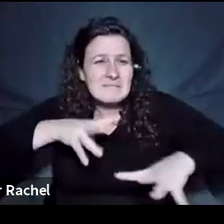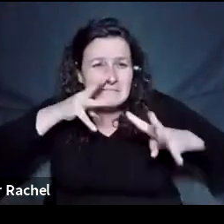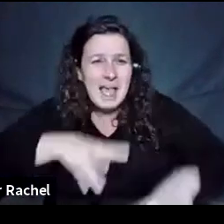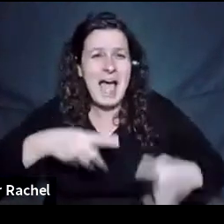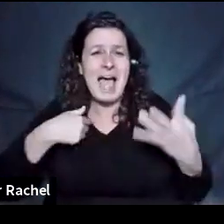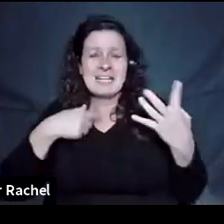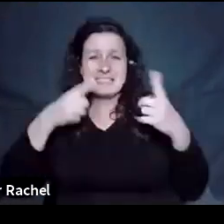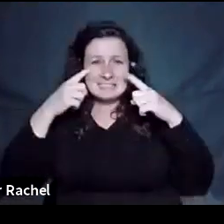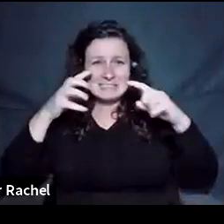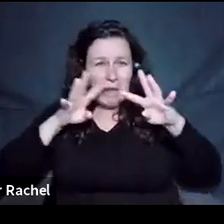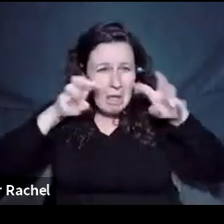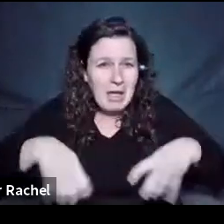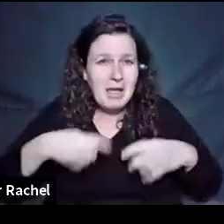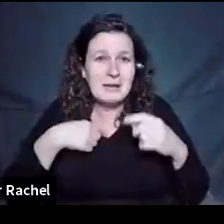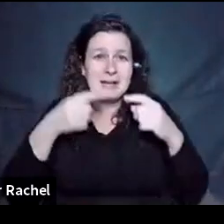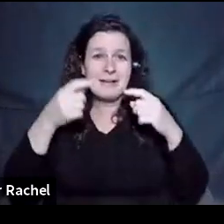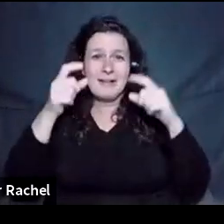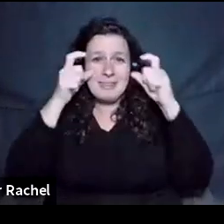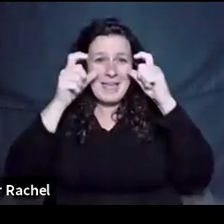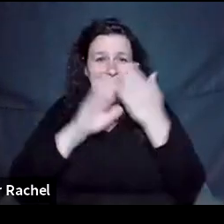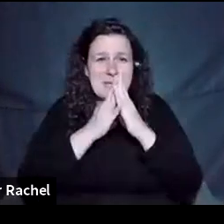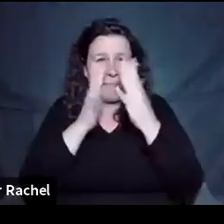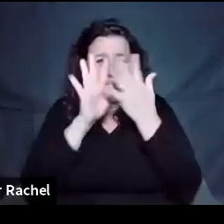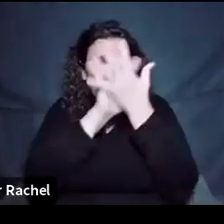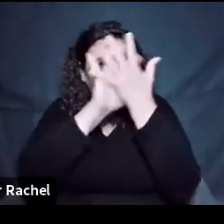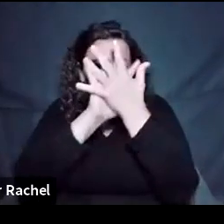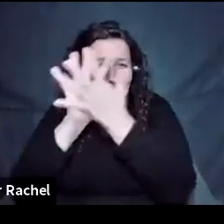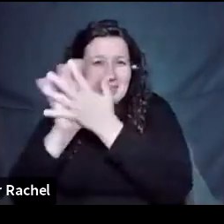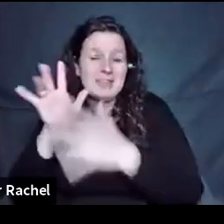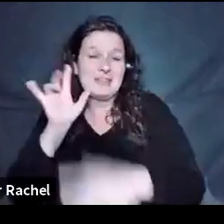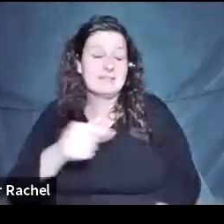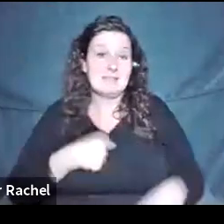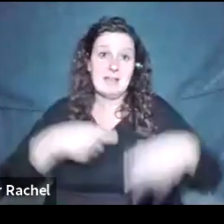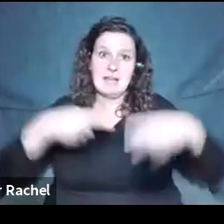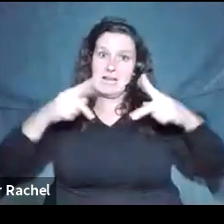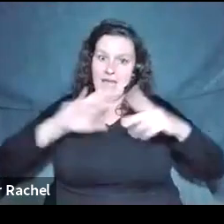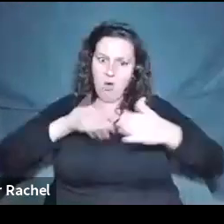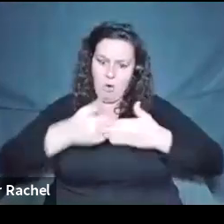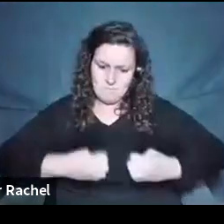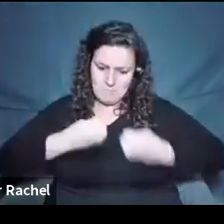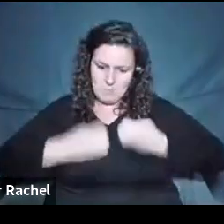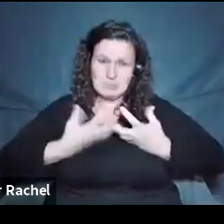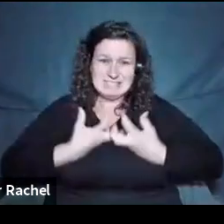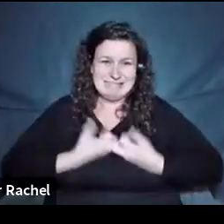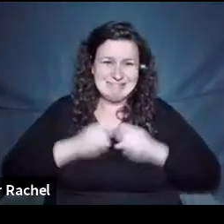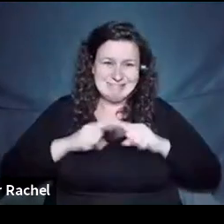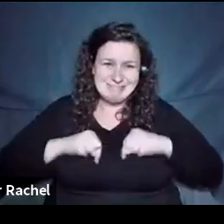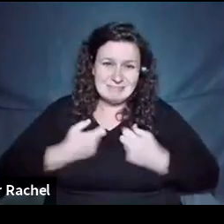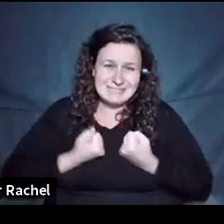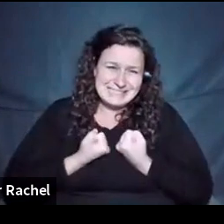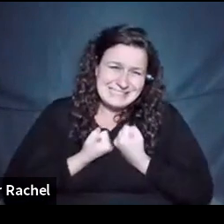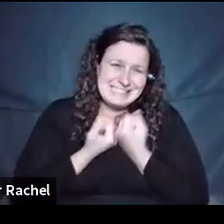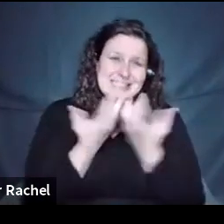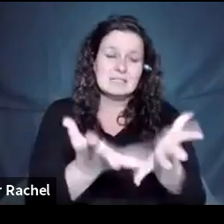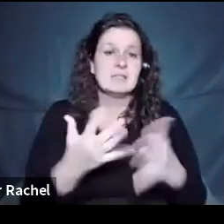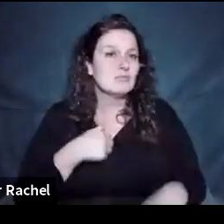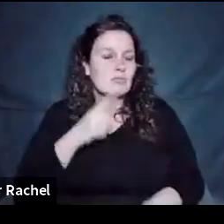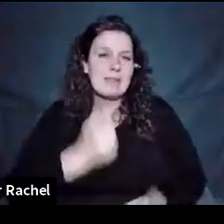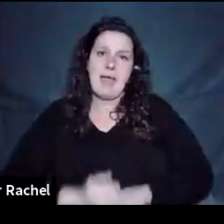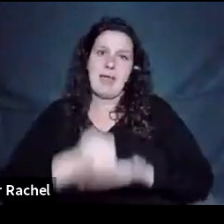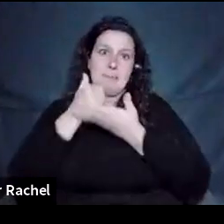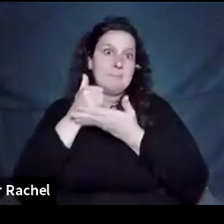fog up my glasses, cry, and just let all the emotions out, is also super, super helpful.